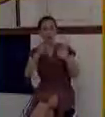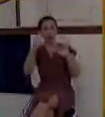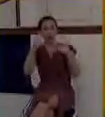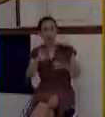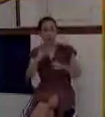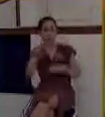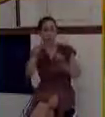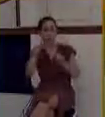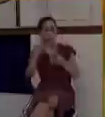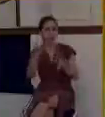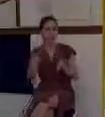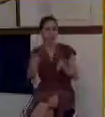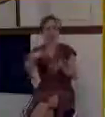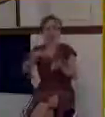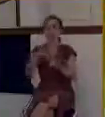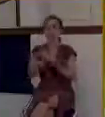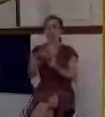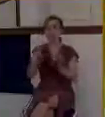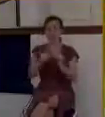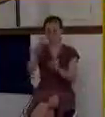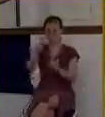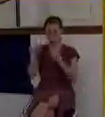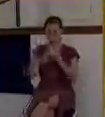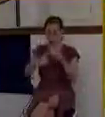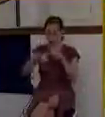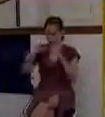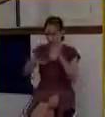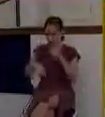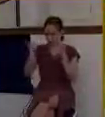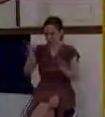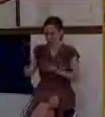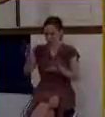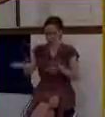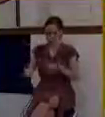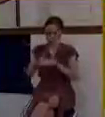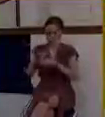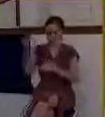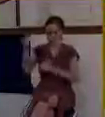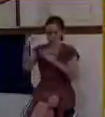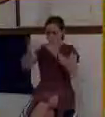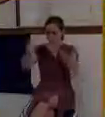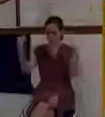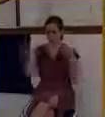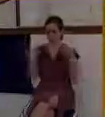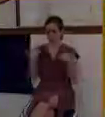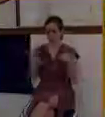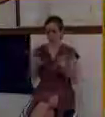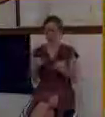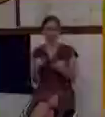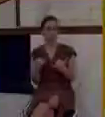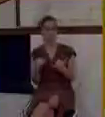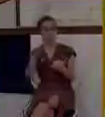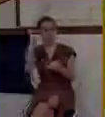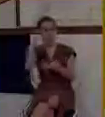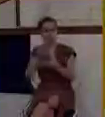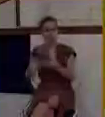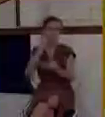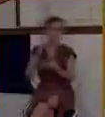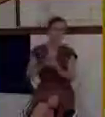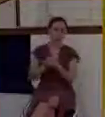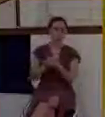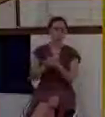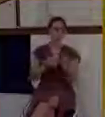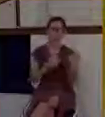of not being able to be married in heaven to your present spouse, that is a burden for some people. Some people have asked me about